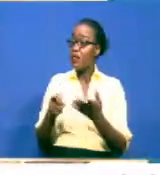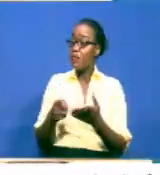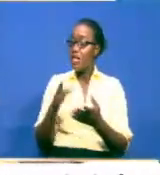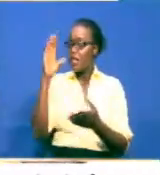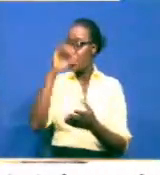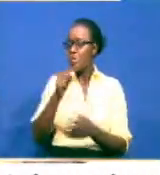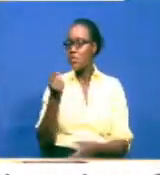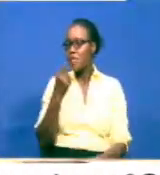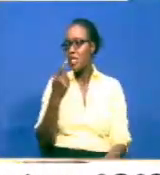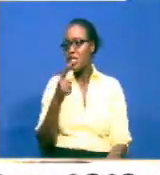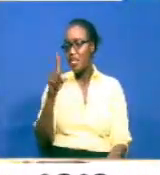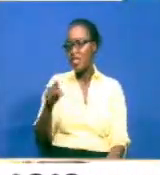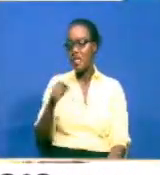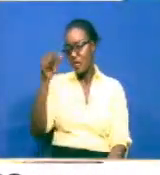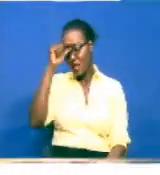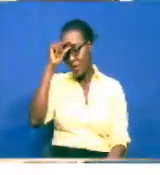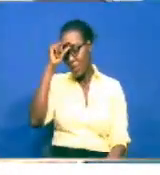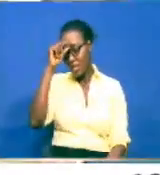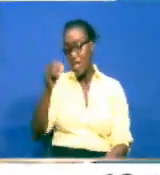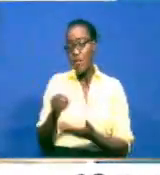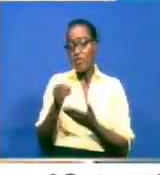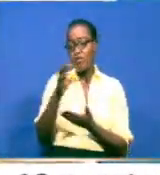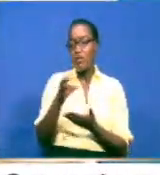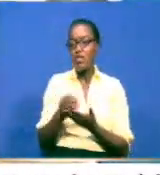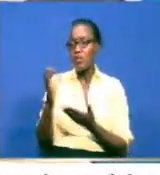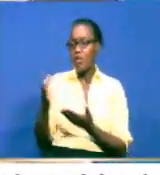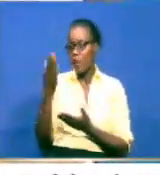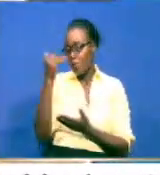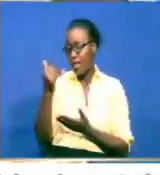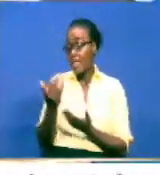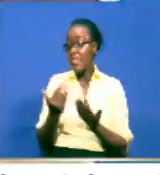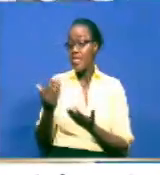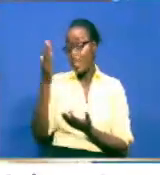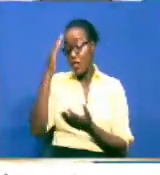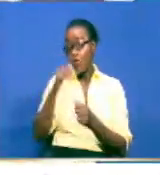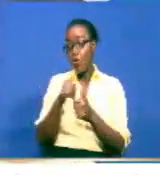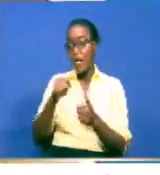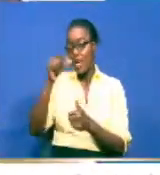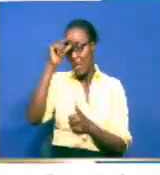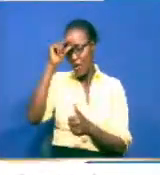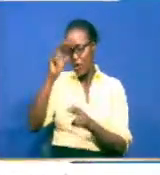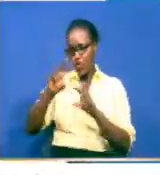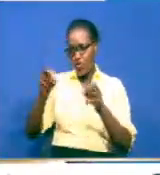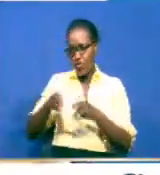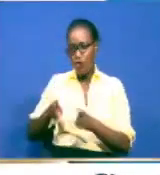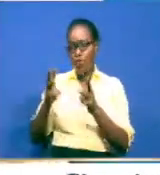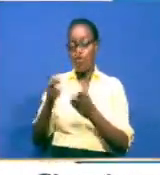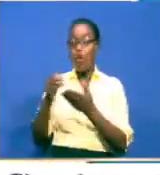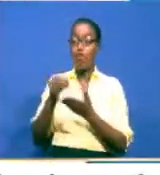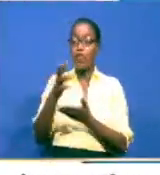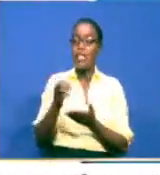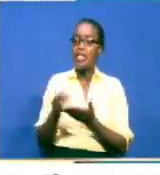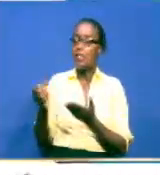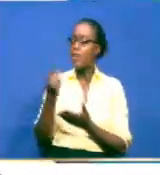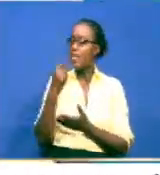So there's need for the government to just supply, because these children are known, there's need for the government to look for a mechanism of supplying drugs, you know,